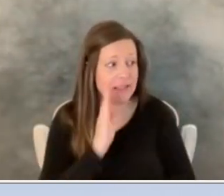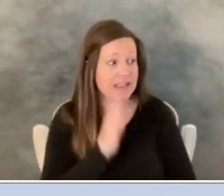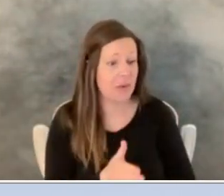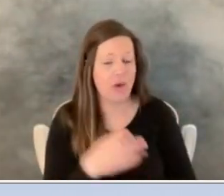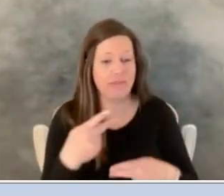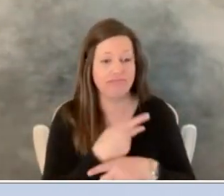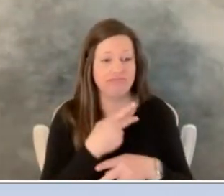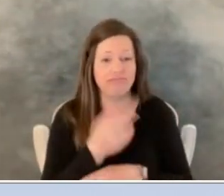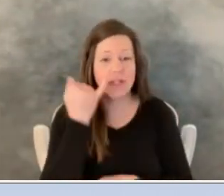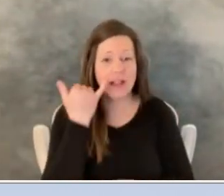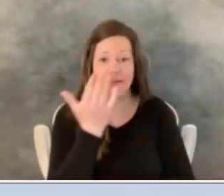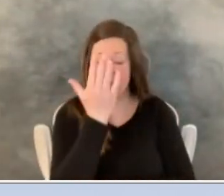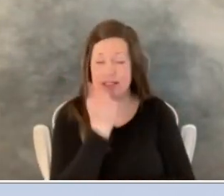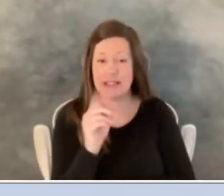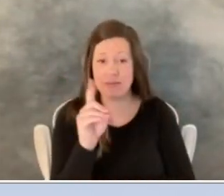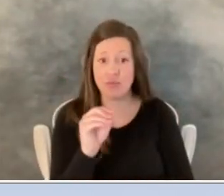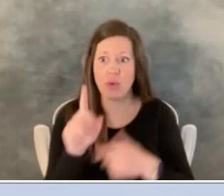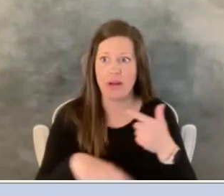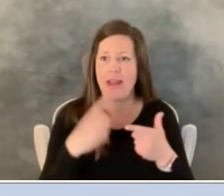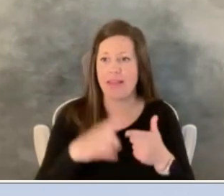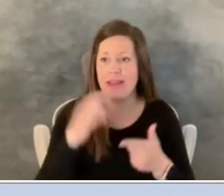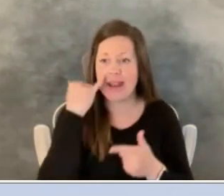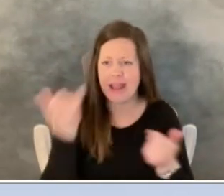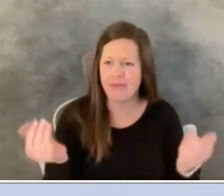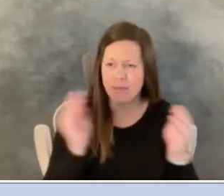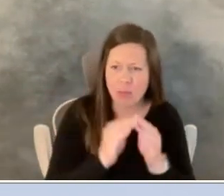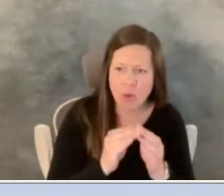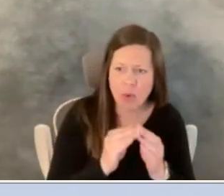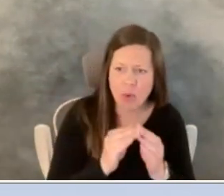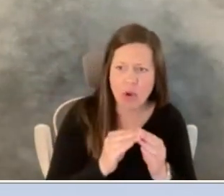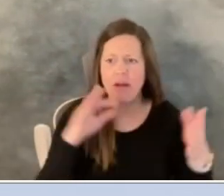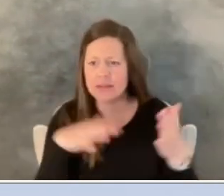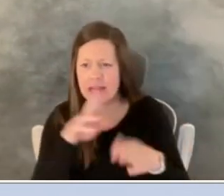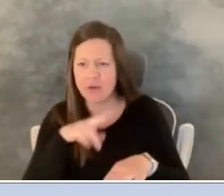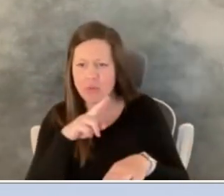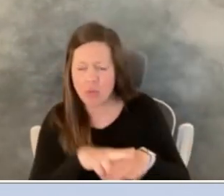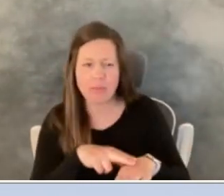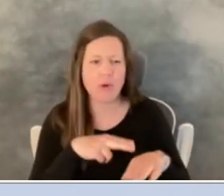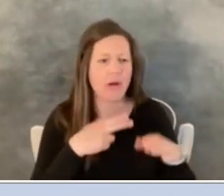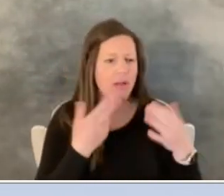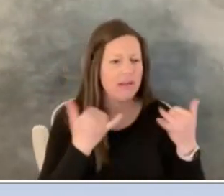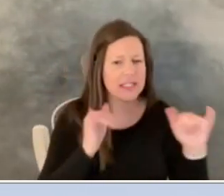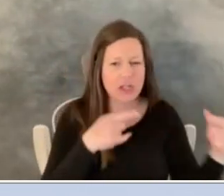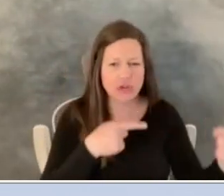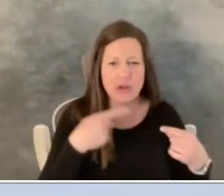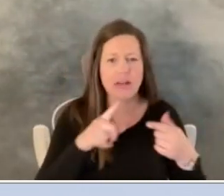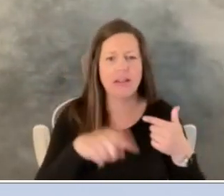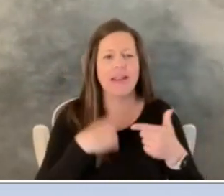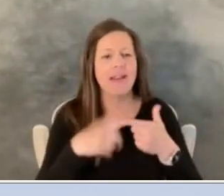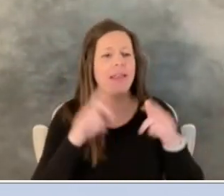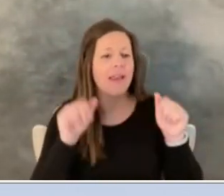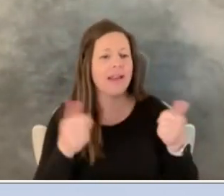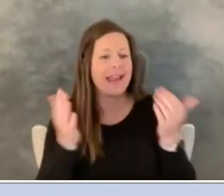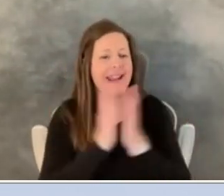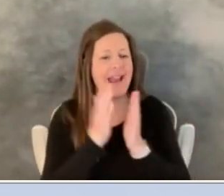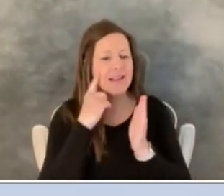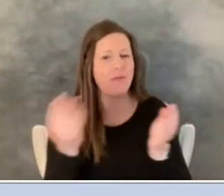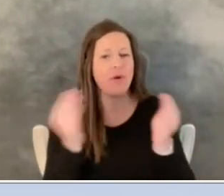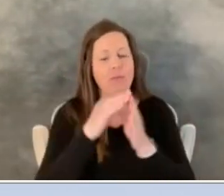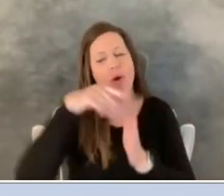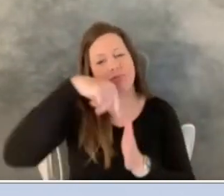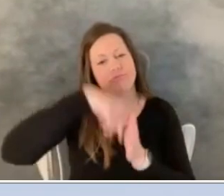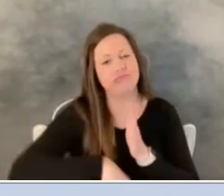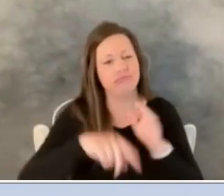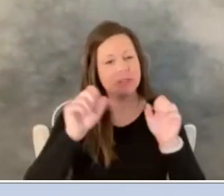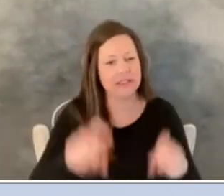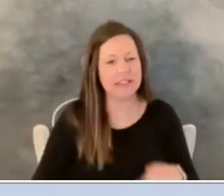there is something beyond that, the study comes back normal, but you are still struggling, then you can ask your primary care doctors to refer you to us in